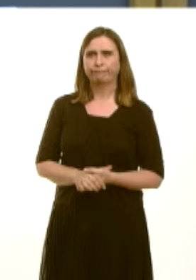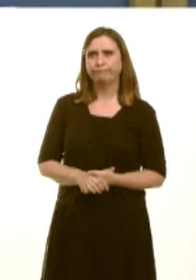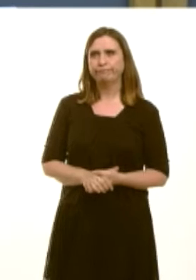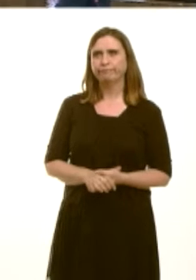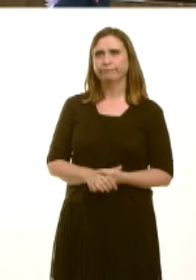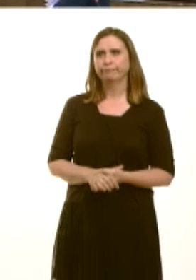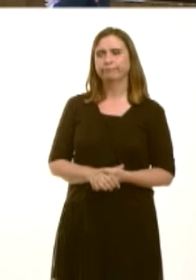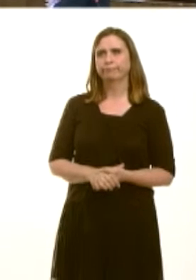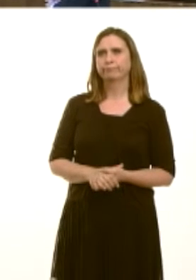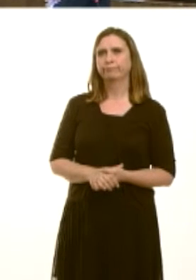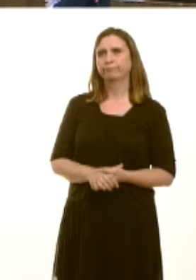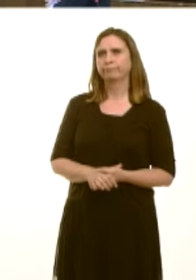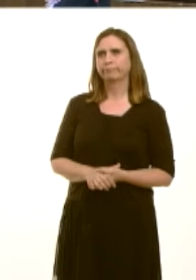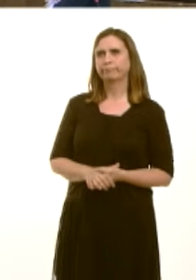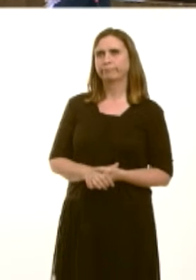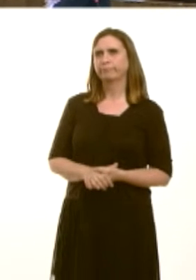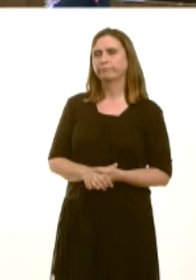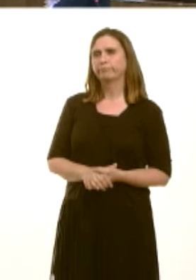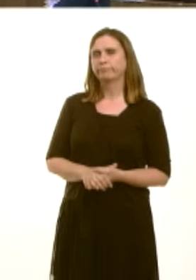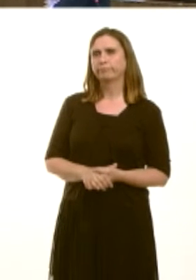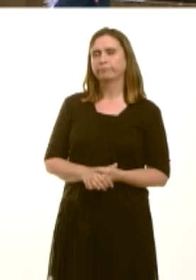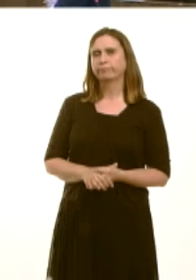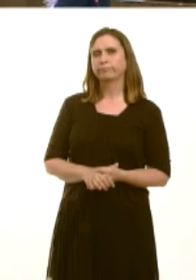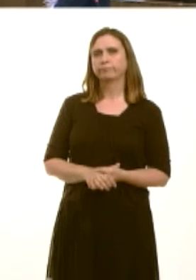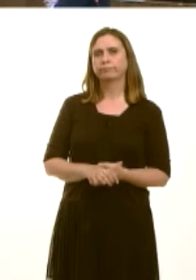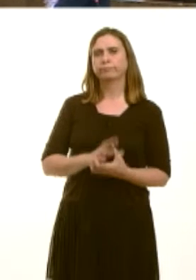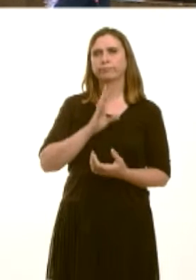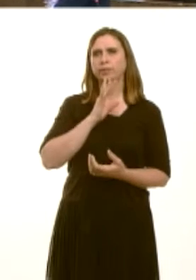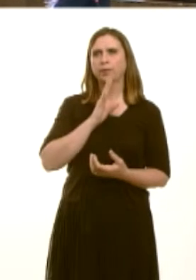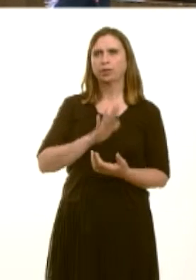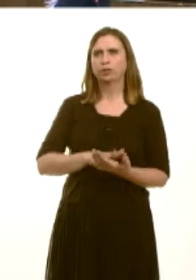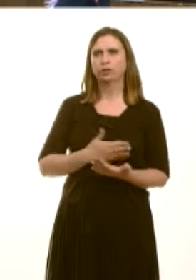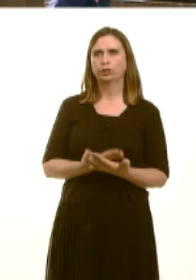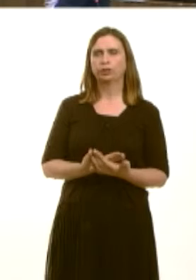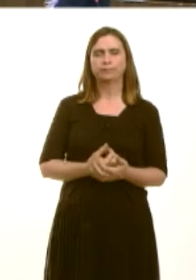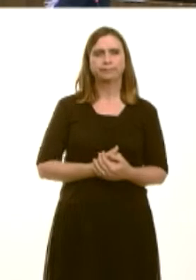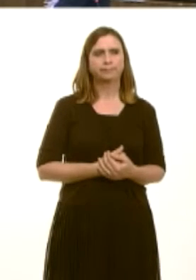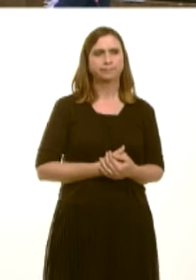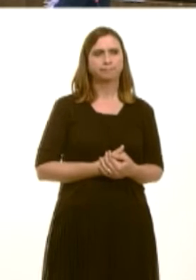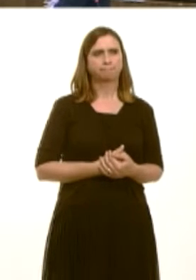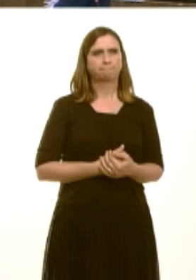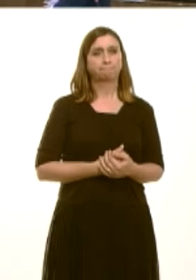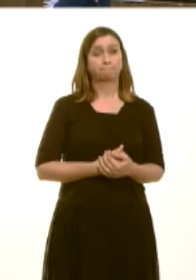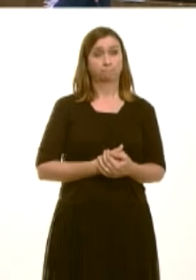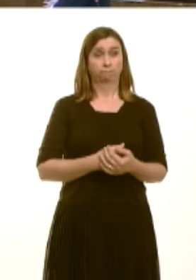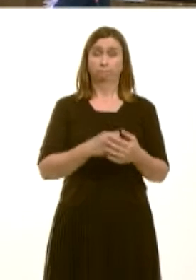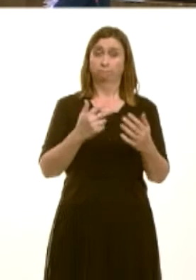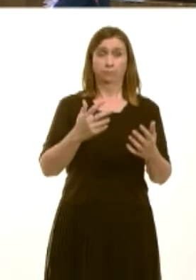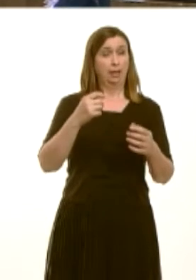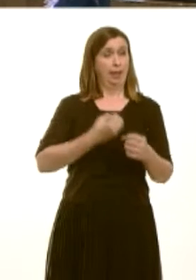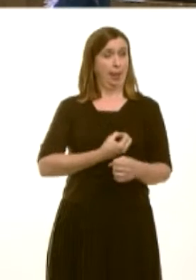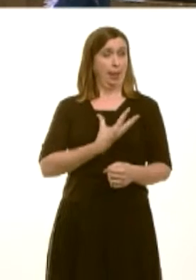Prif Weinidog. First Minister, as you look back over 16 years of